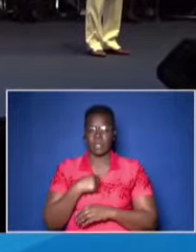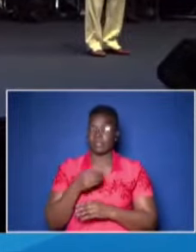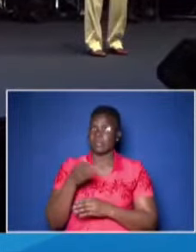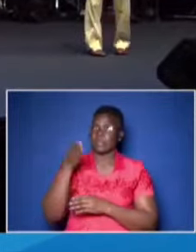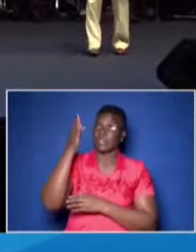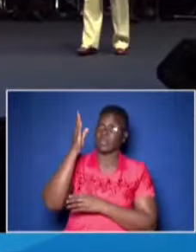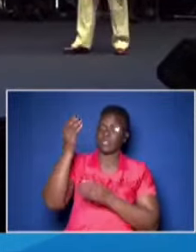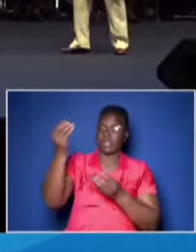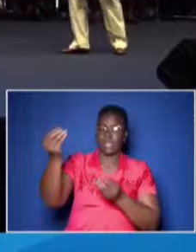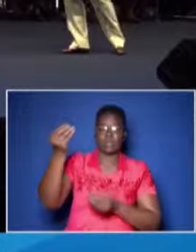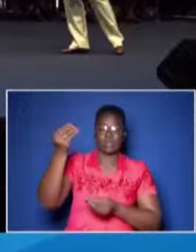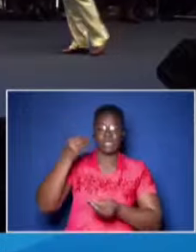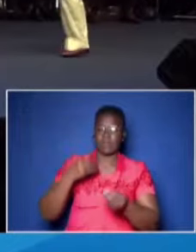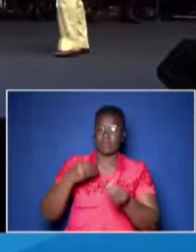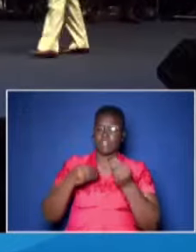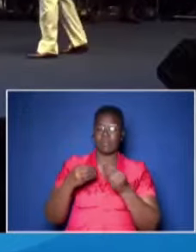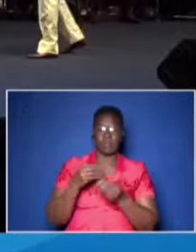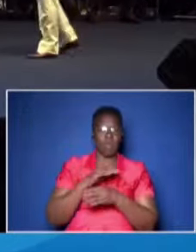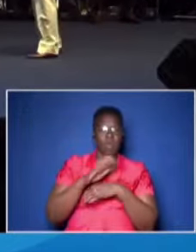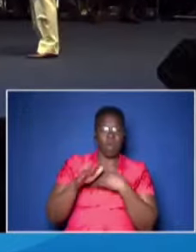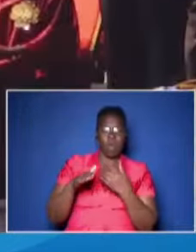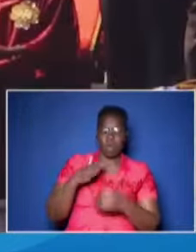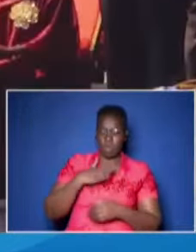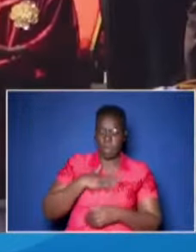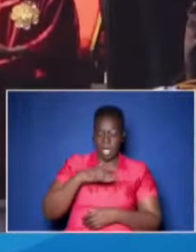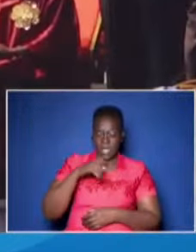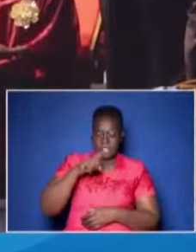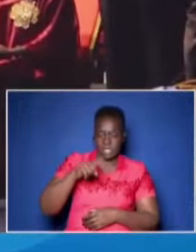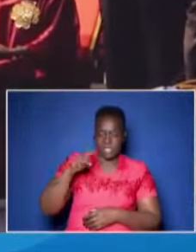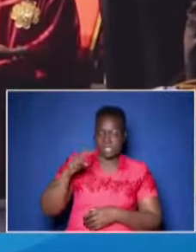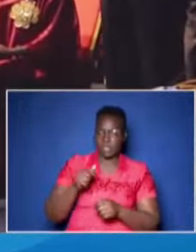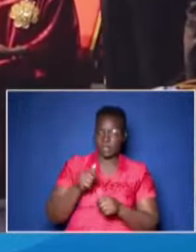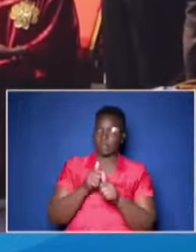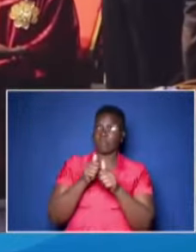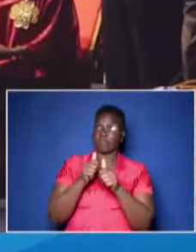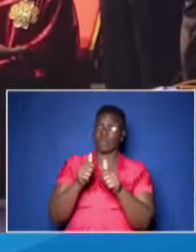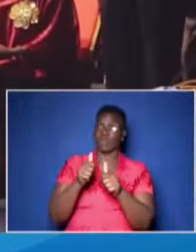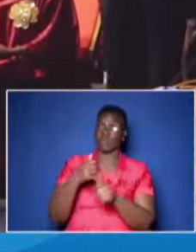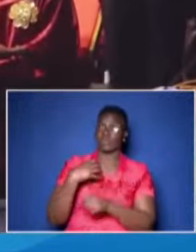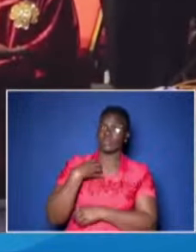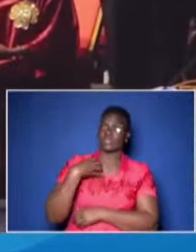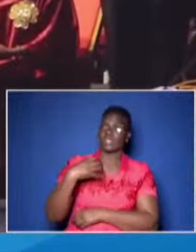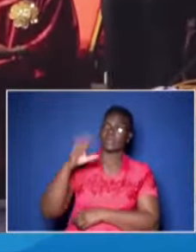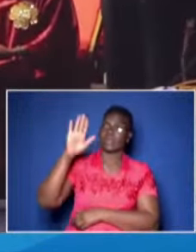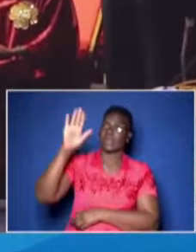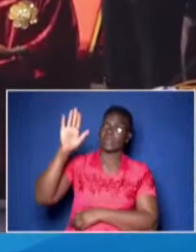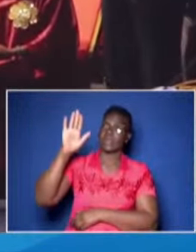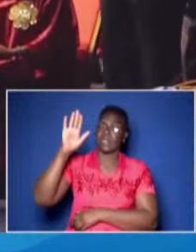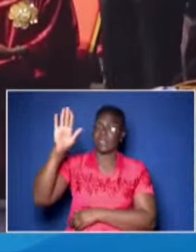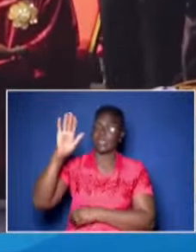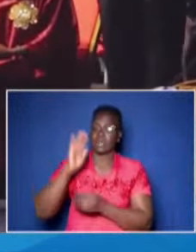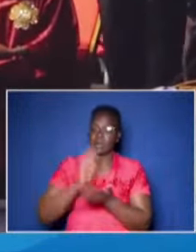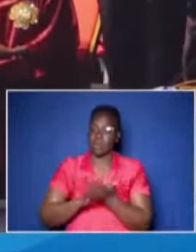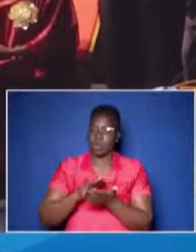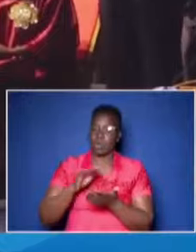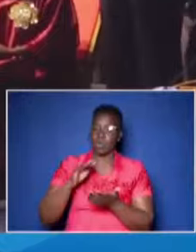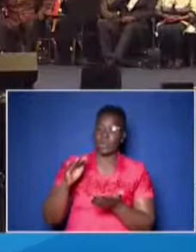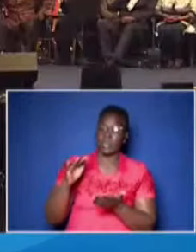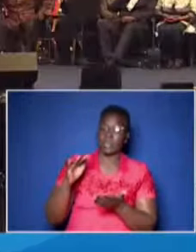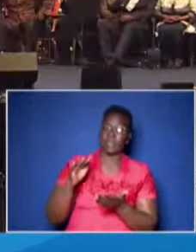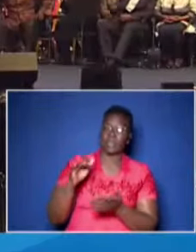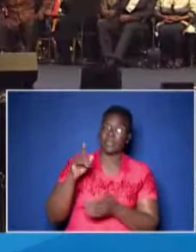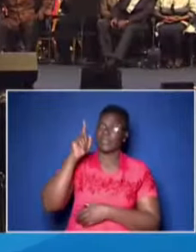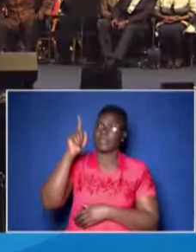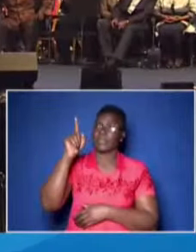according to his Rich where's the Dr where's the drummer he will Angels Char let me hear the drum